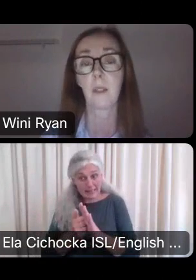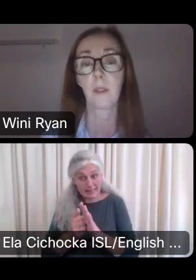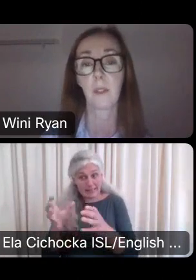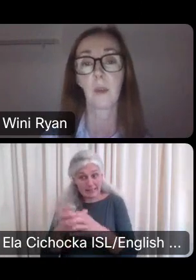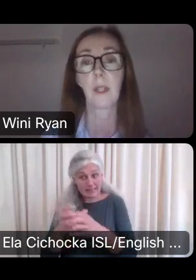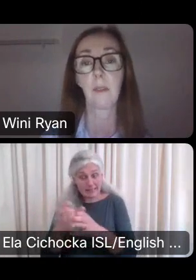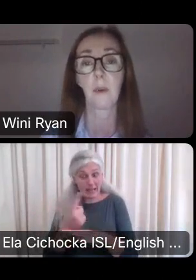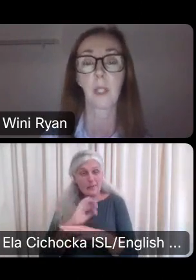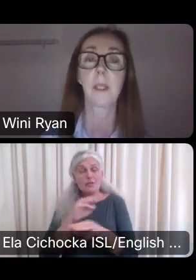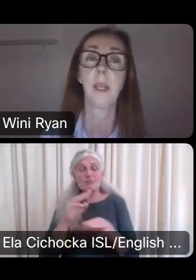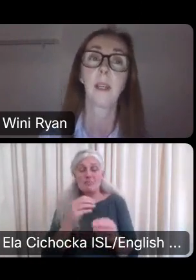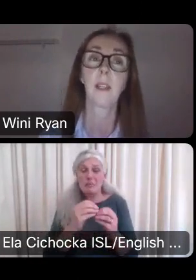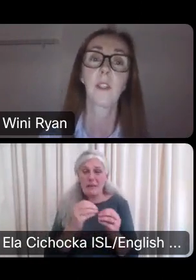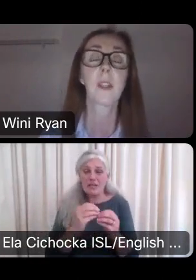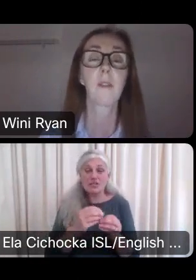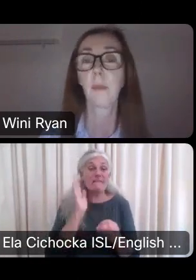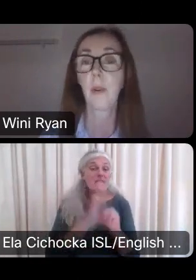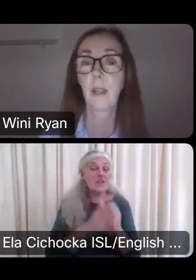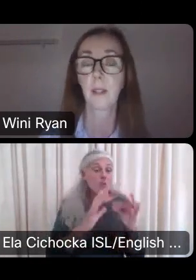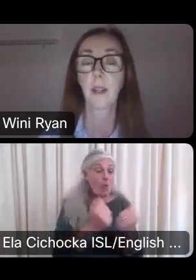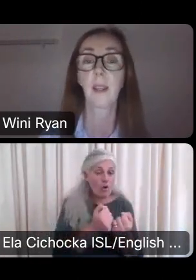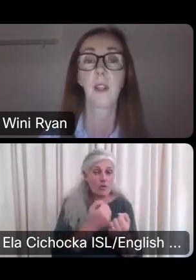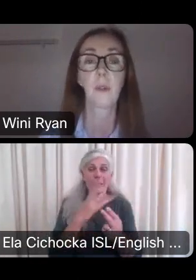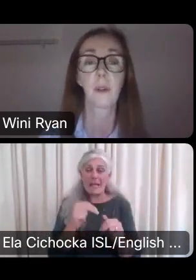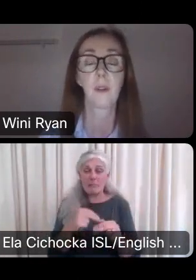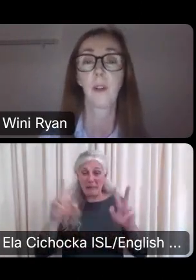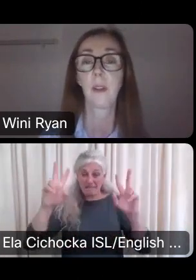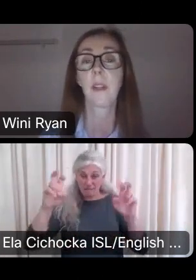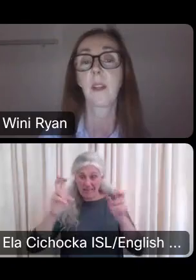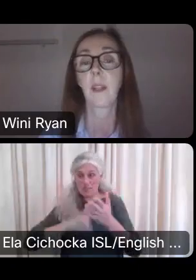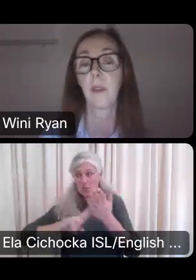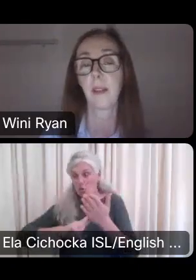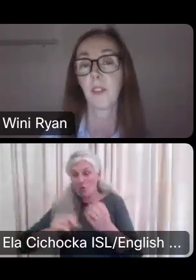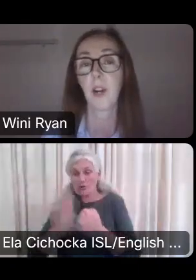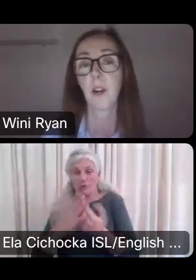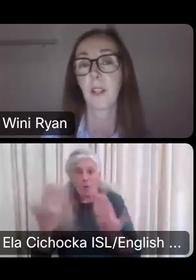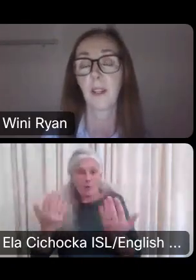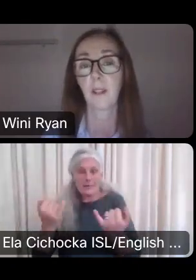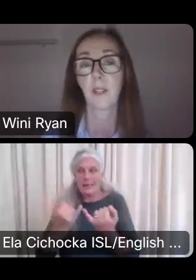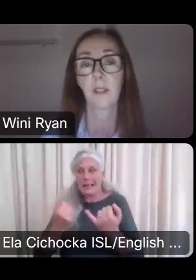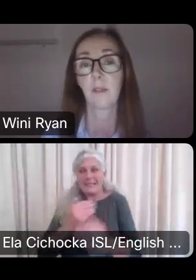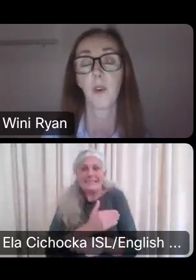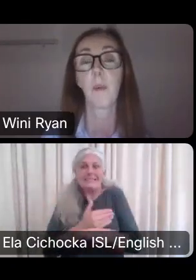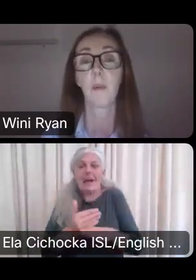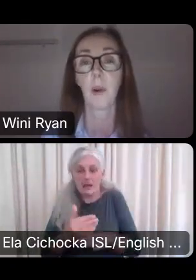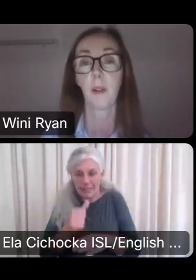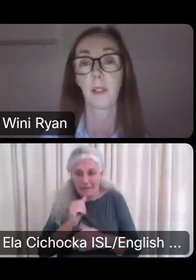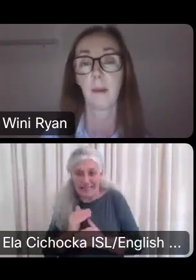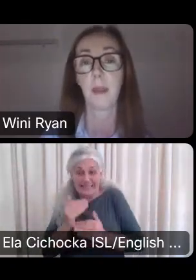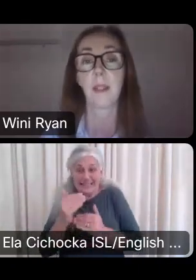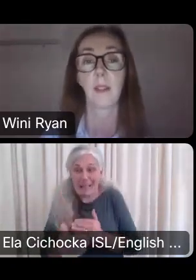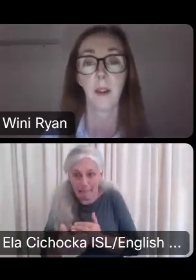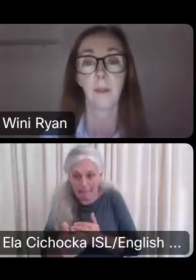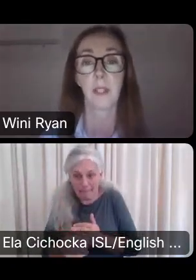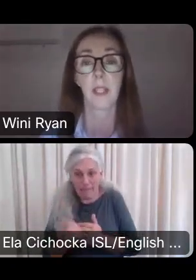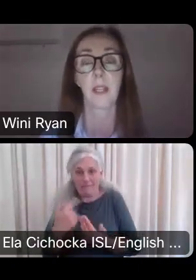said to us, you know, when they leave the workshops, can you just give me a phrase that I can use? Or, you know, even it could have a starting kind of form of words to get